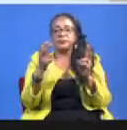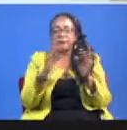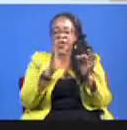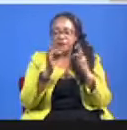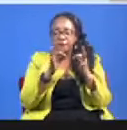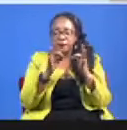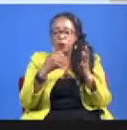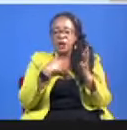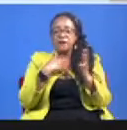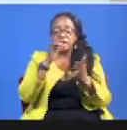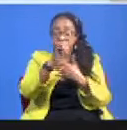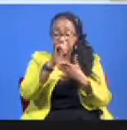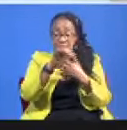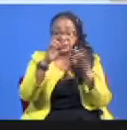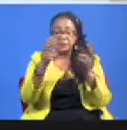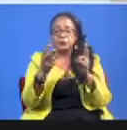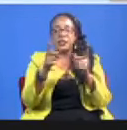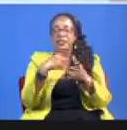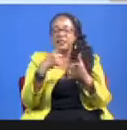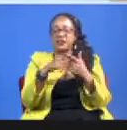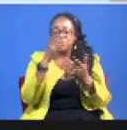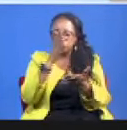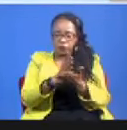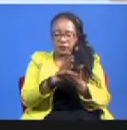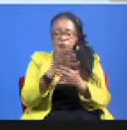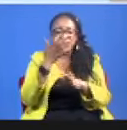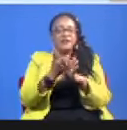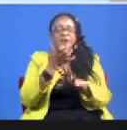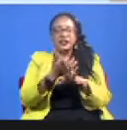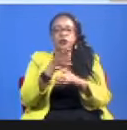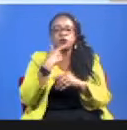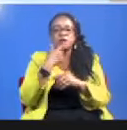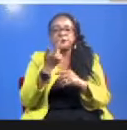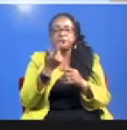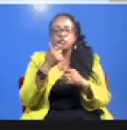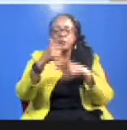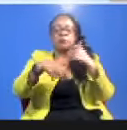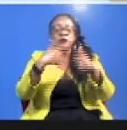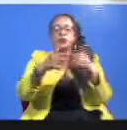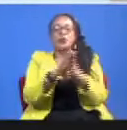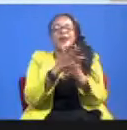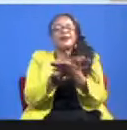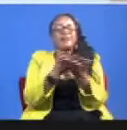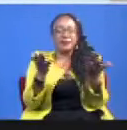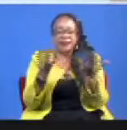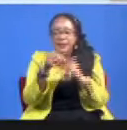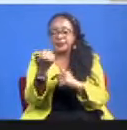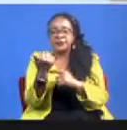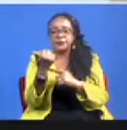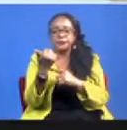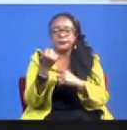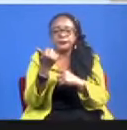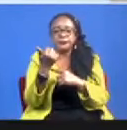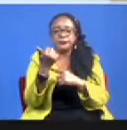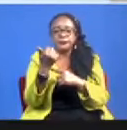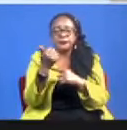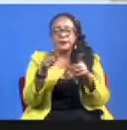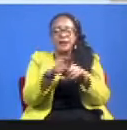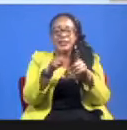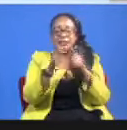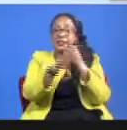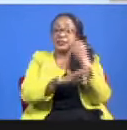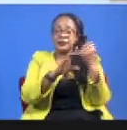that if we have that kind of a perception, the truth is it'd be difficult to say we proceed with anything else